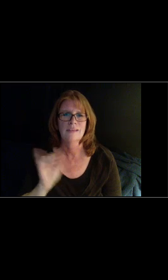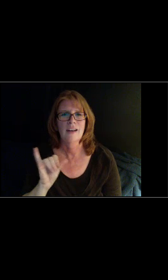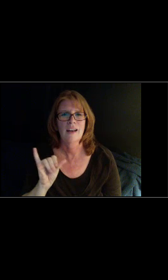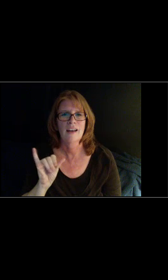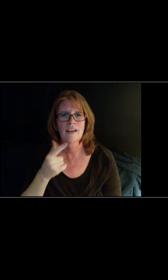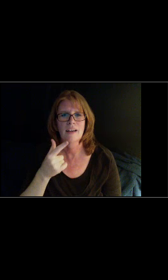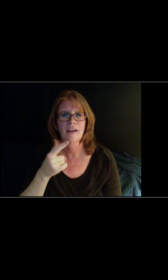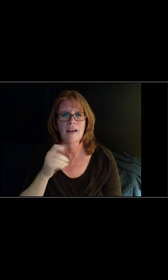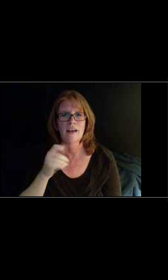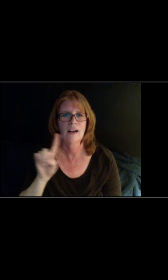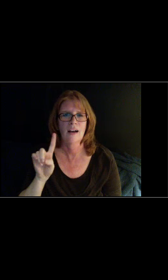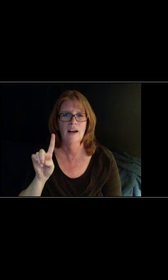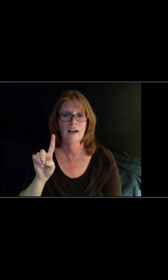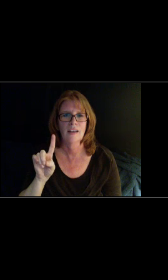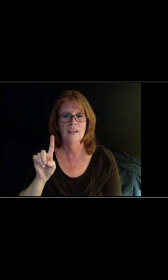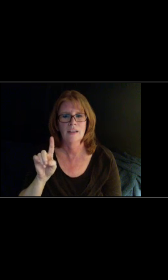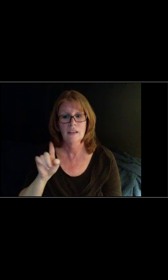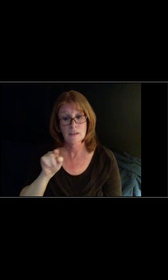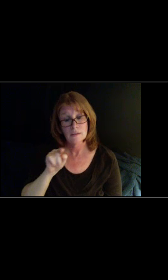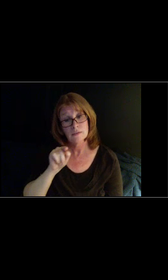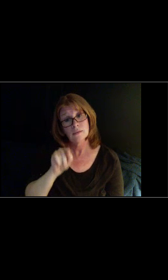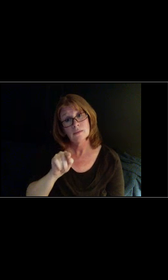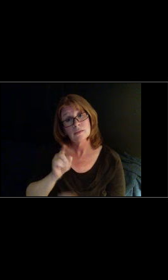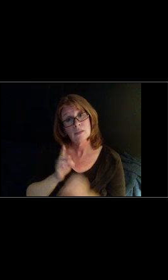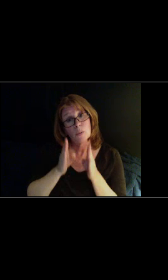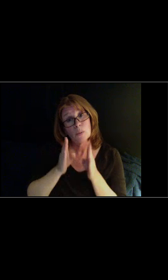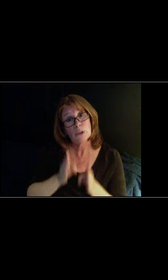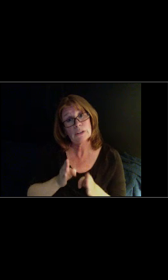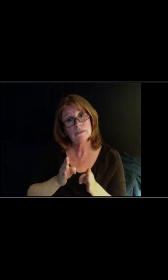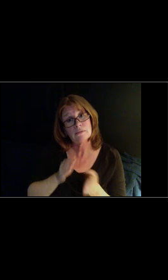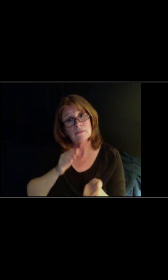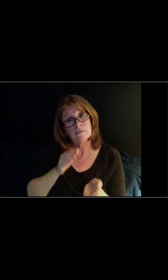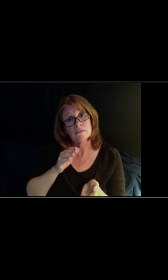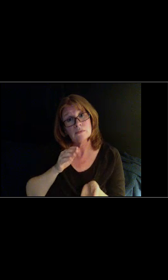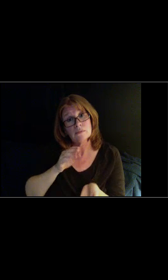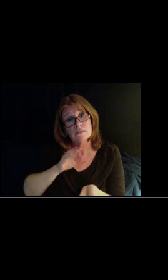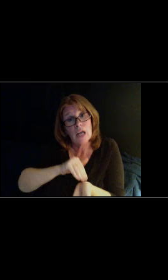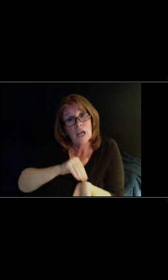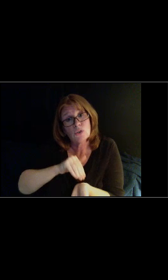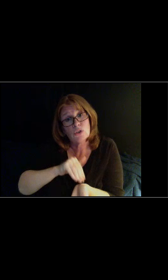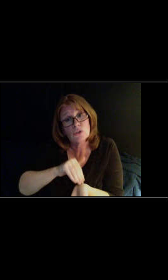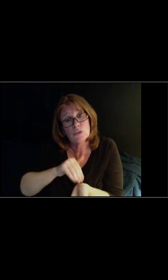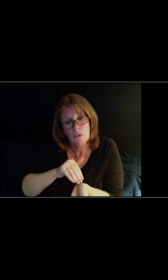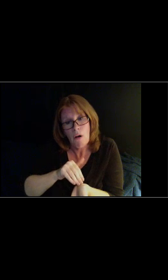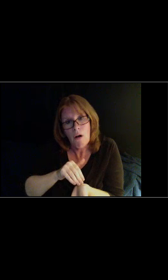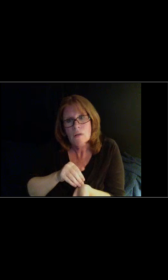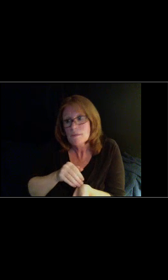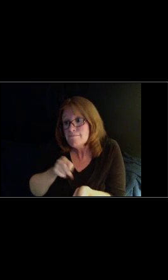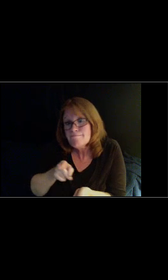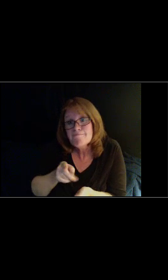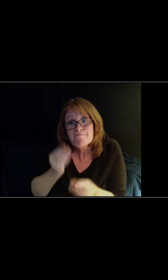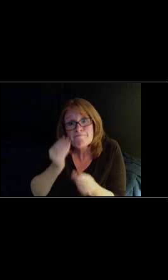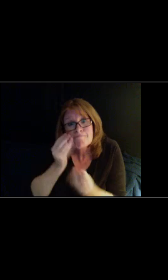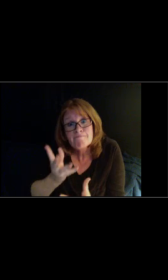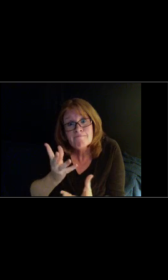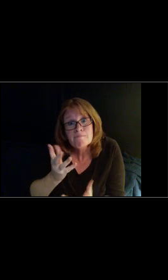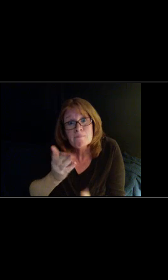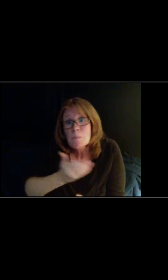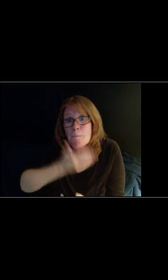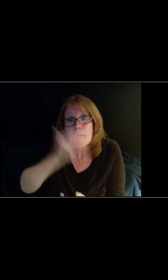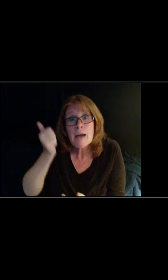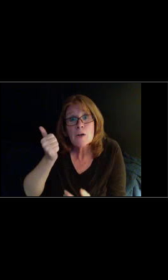And for that same medical profession, we don't say they are acting like a god or a deity when that